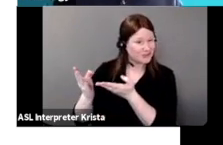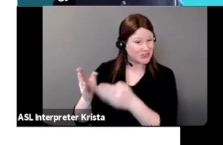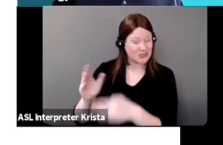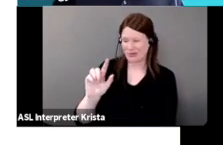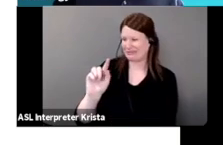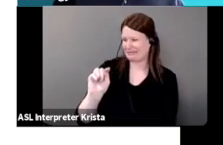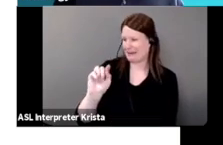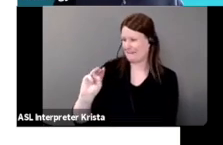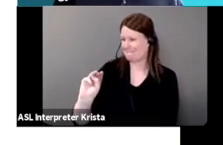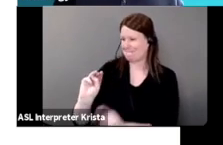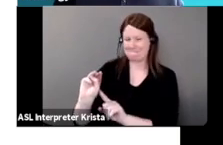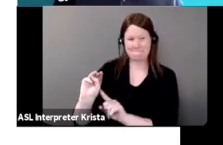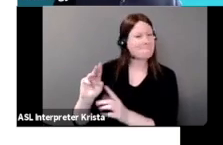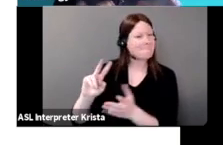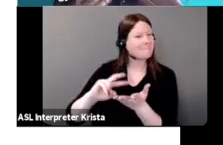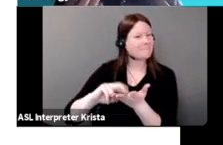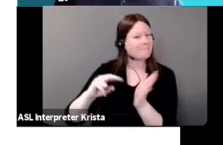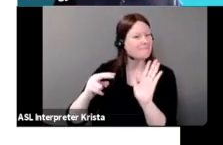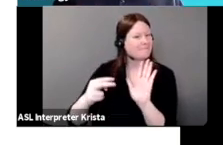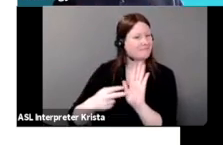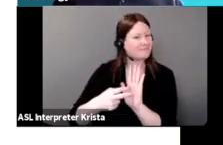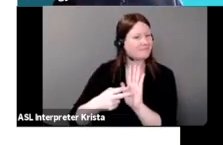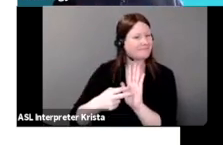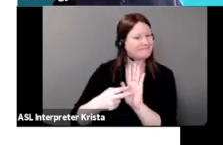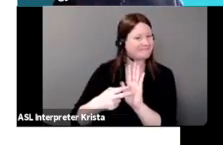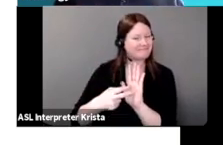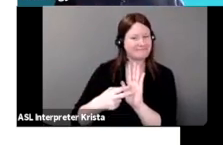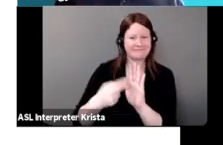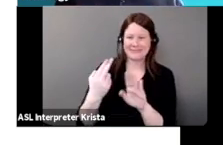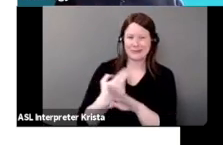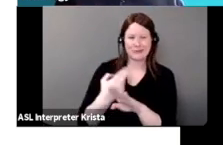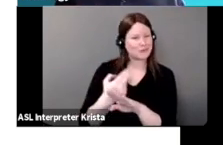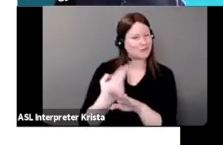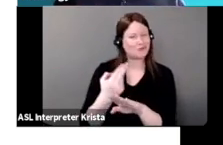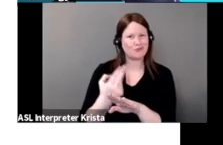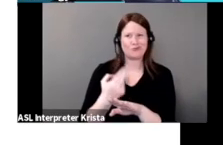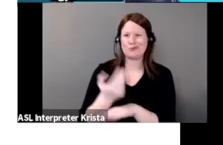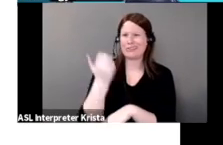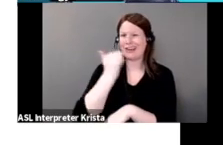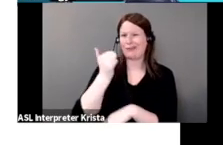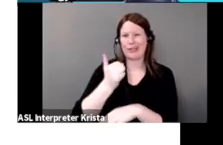it's something that's used in the everyday trade of your business.